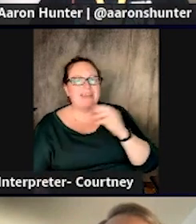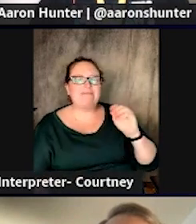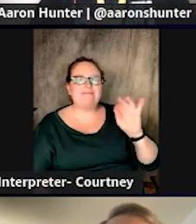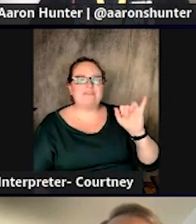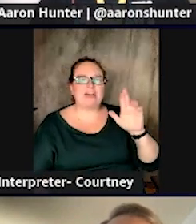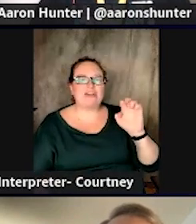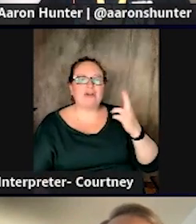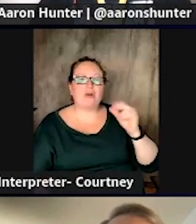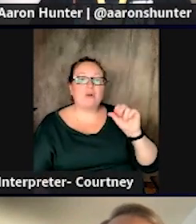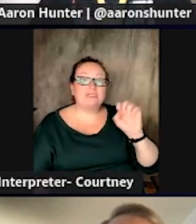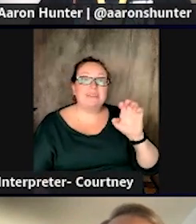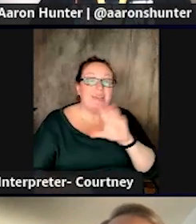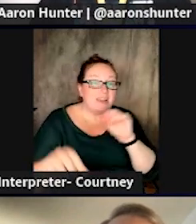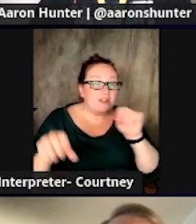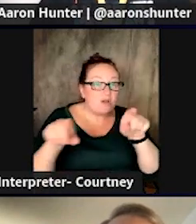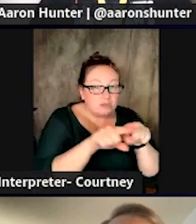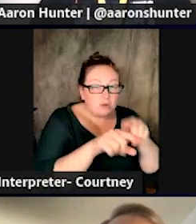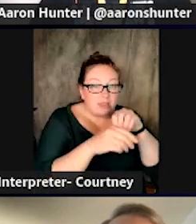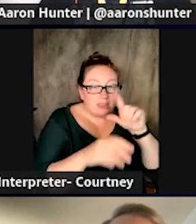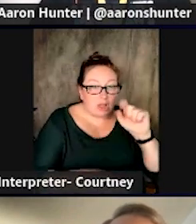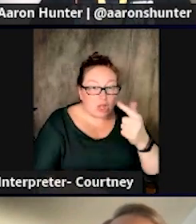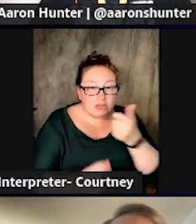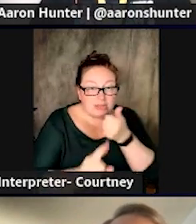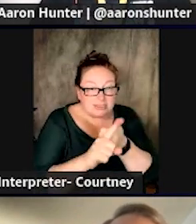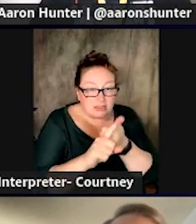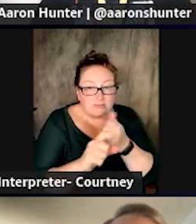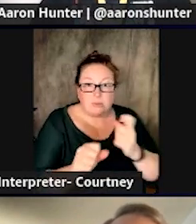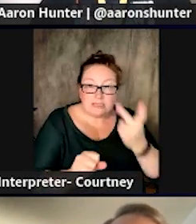logs itself, you'll see there's details here around